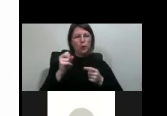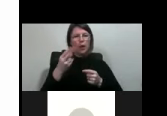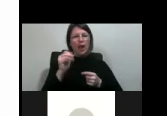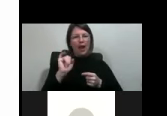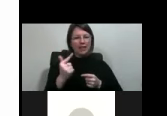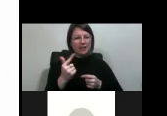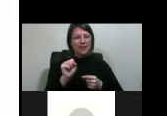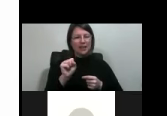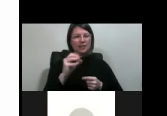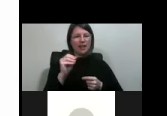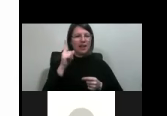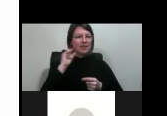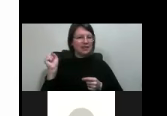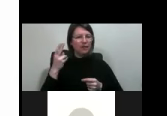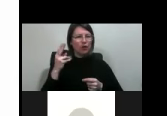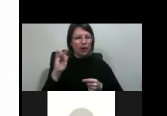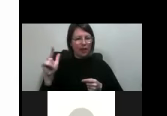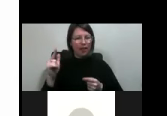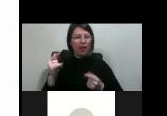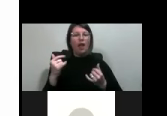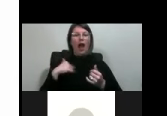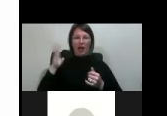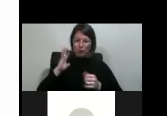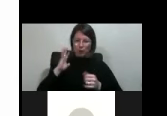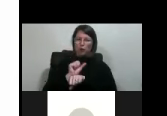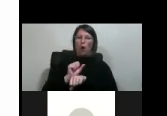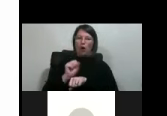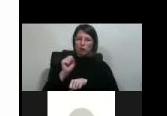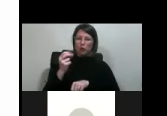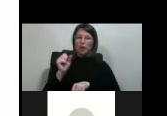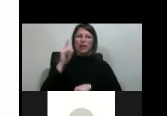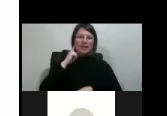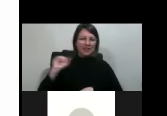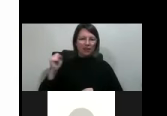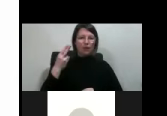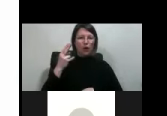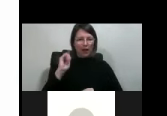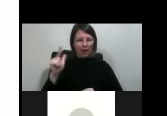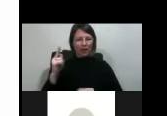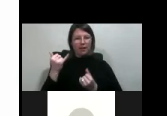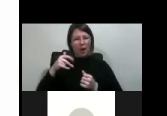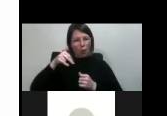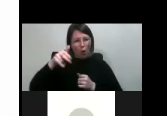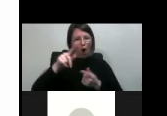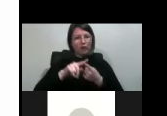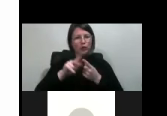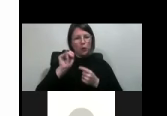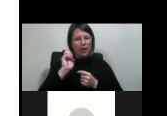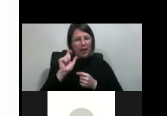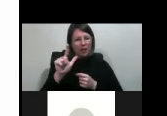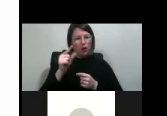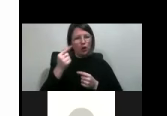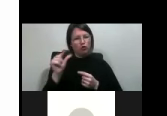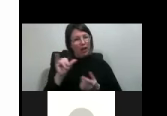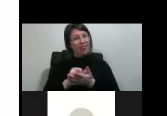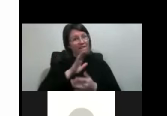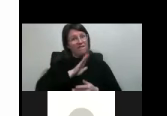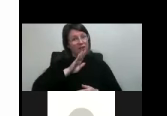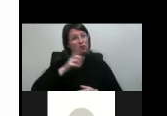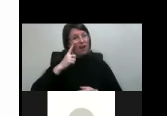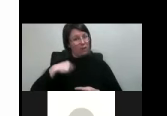who used to walk to Silver Hill, and now I have to walk to Kendall Green. And personally, the closing of Silver Hill has been frustrating for me.